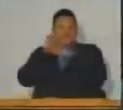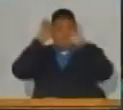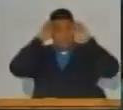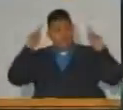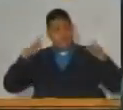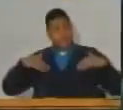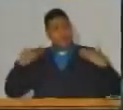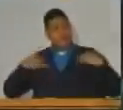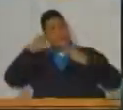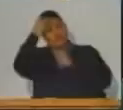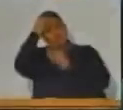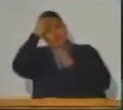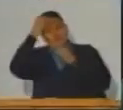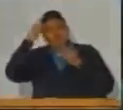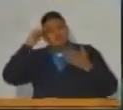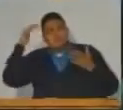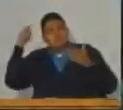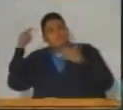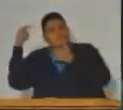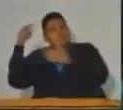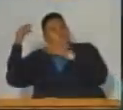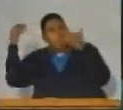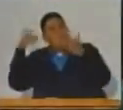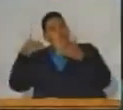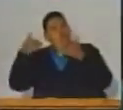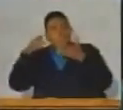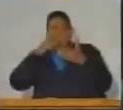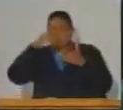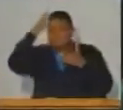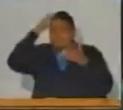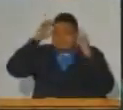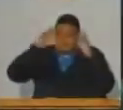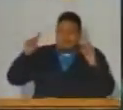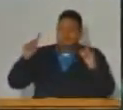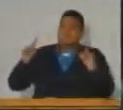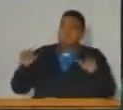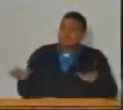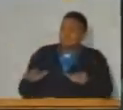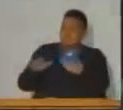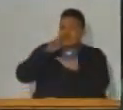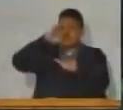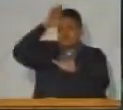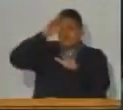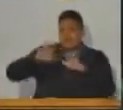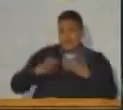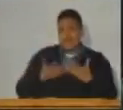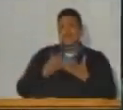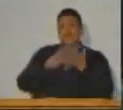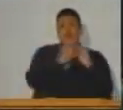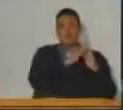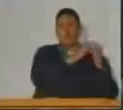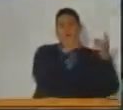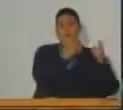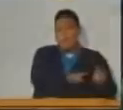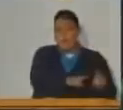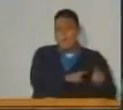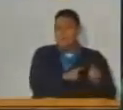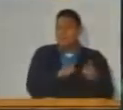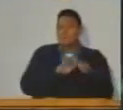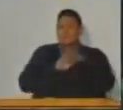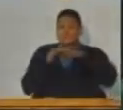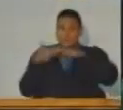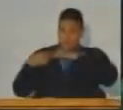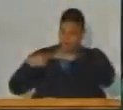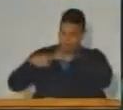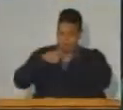also have a major focus on parenting education, conducting parenting classes in communities across